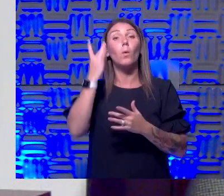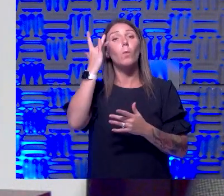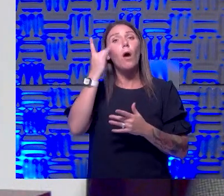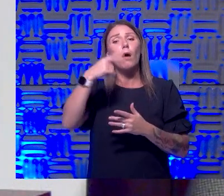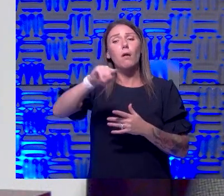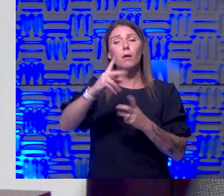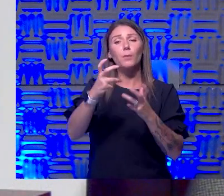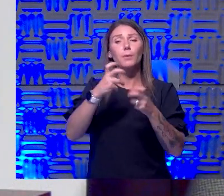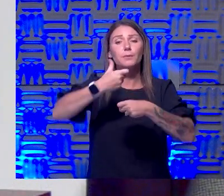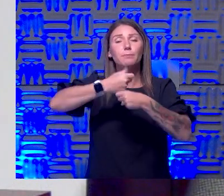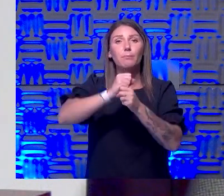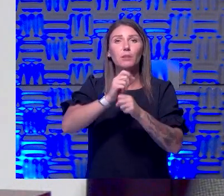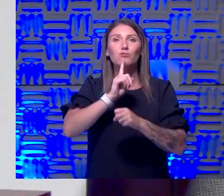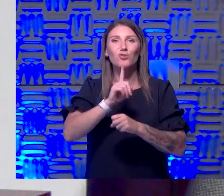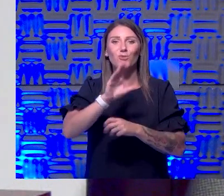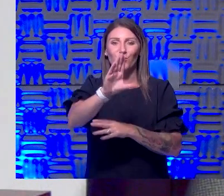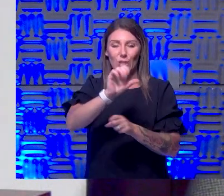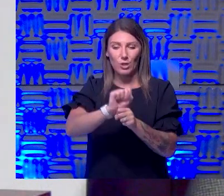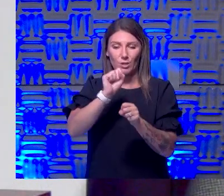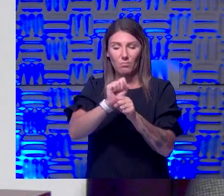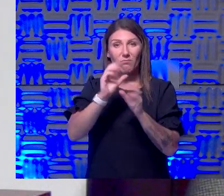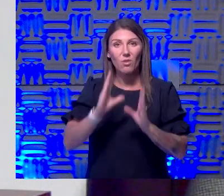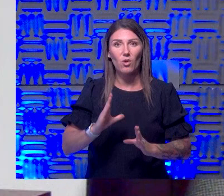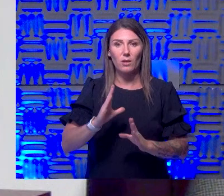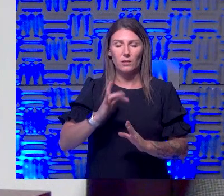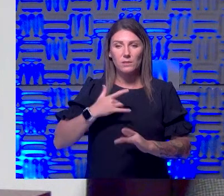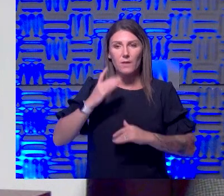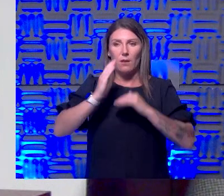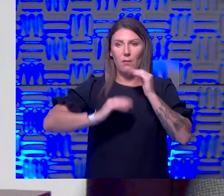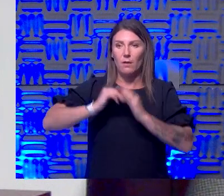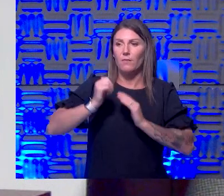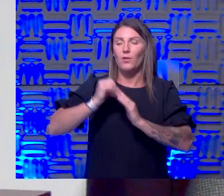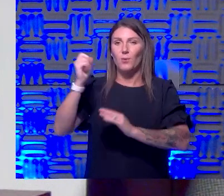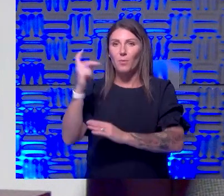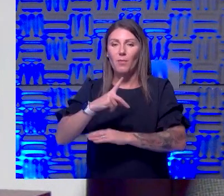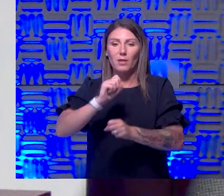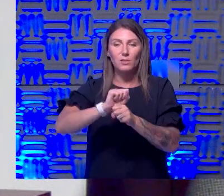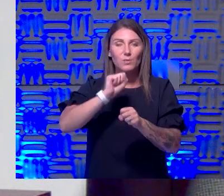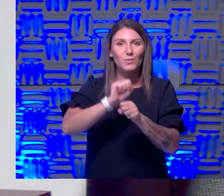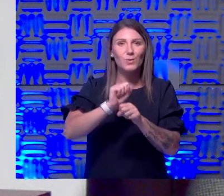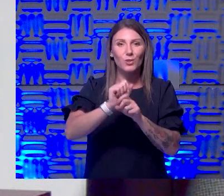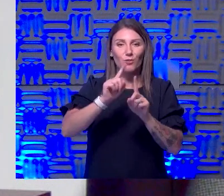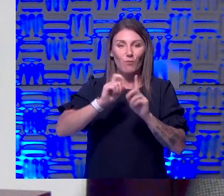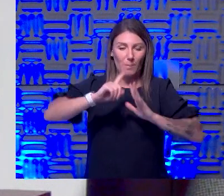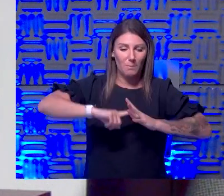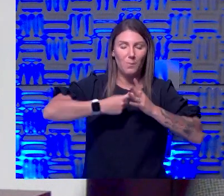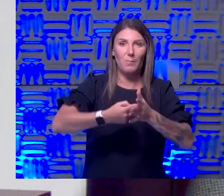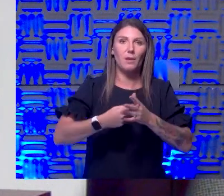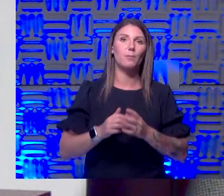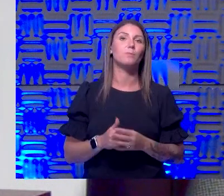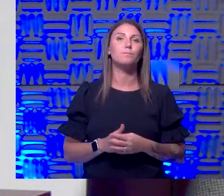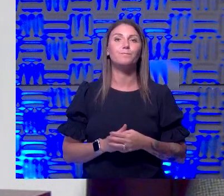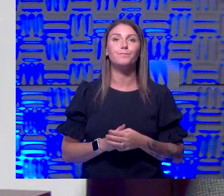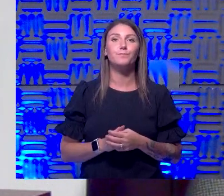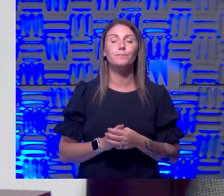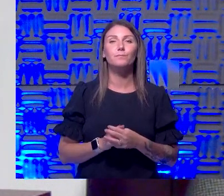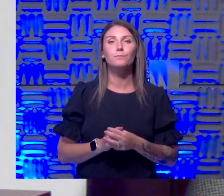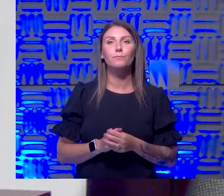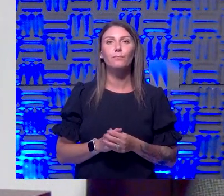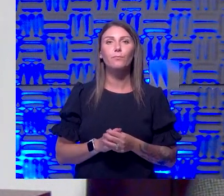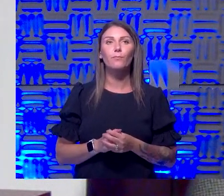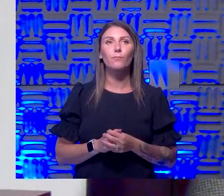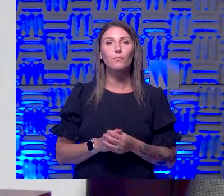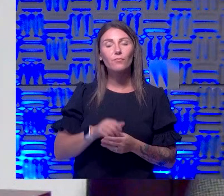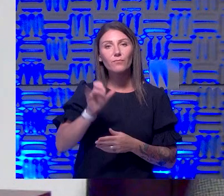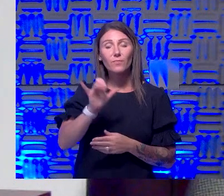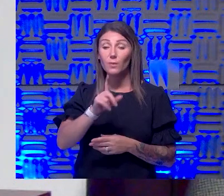to make sure that their employees feel comfortable about coming back to work from the beginning. And that